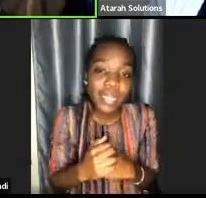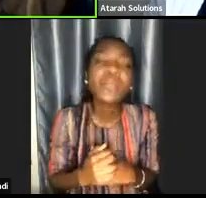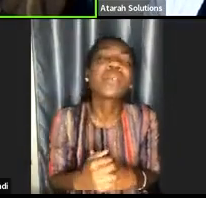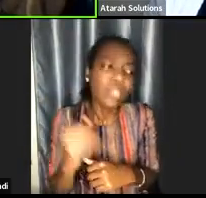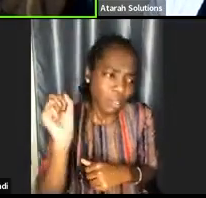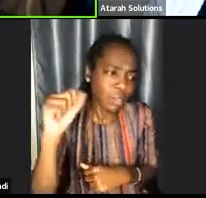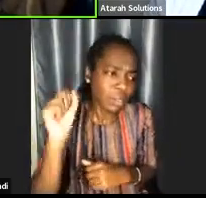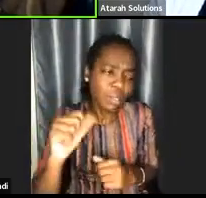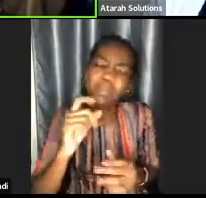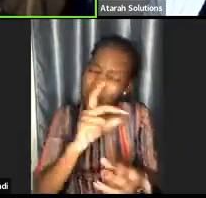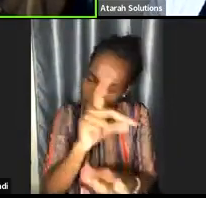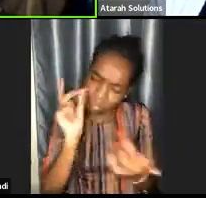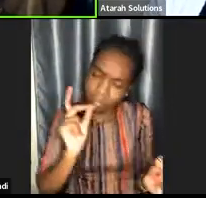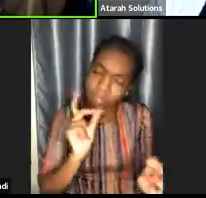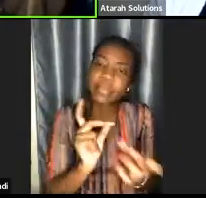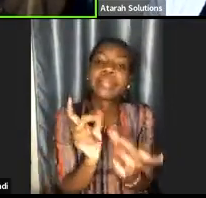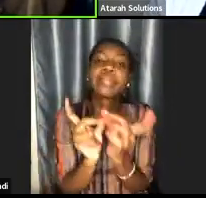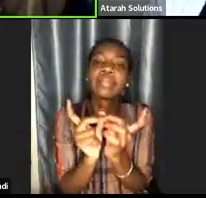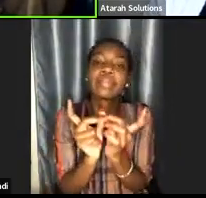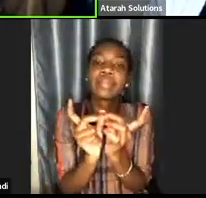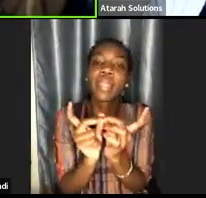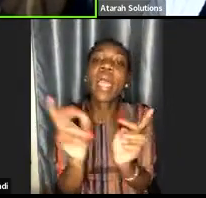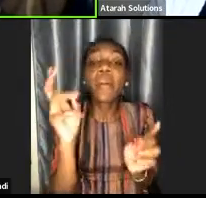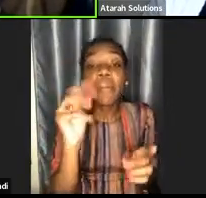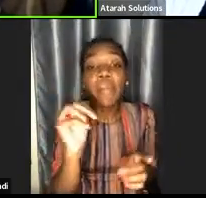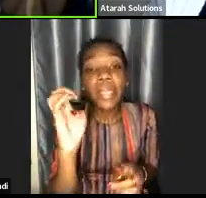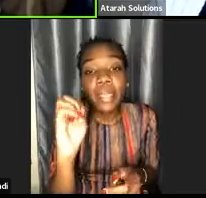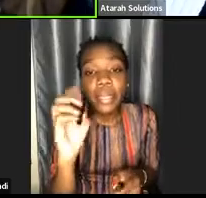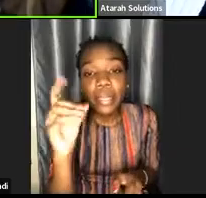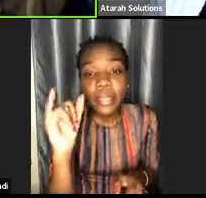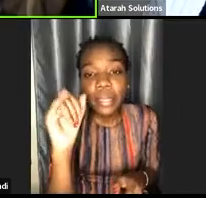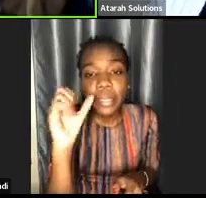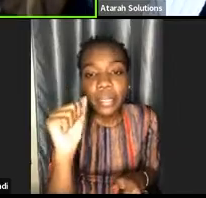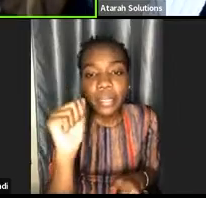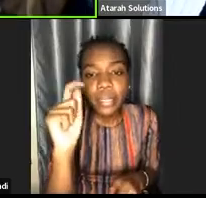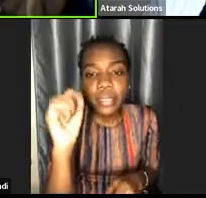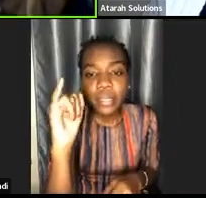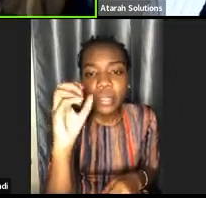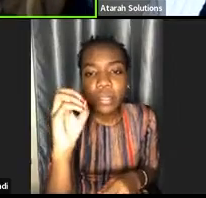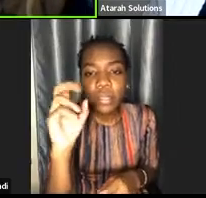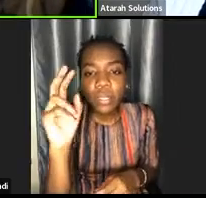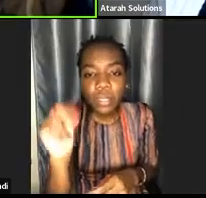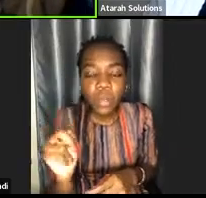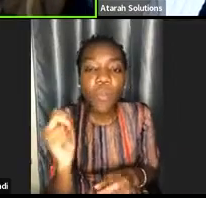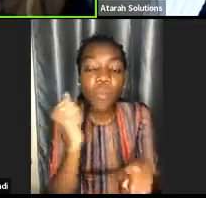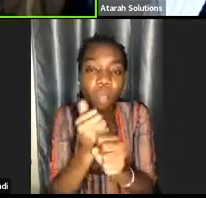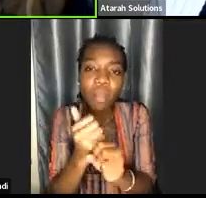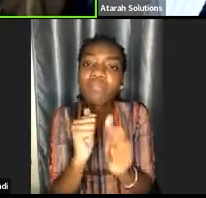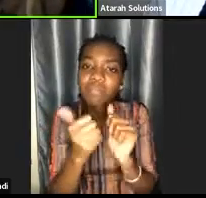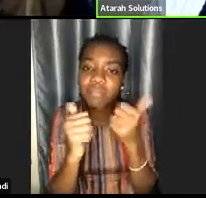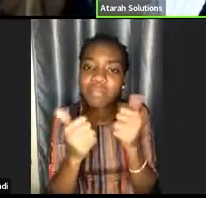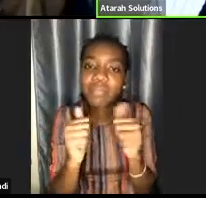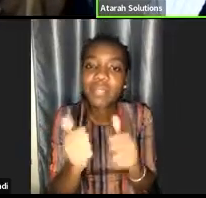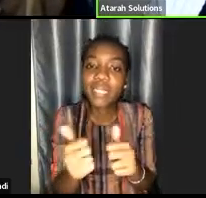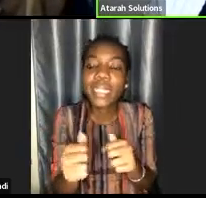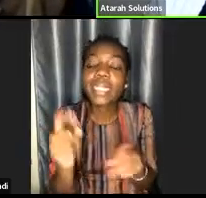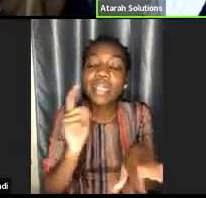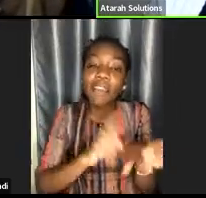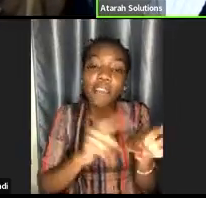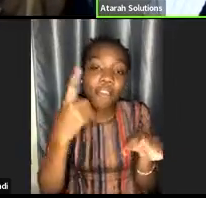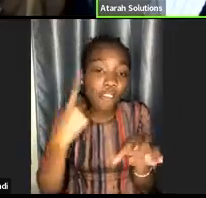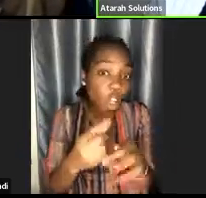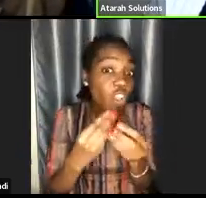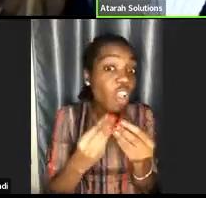Those mediation works very well in terms of helping resolve family